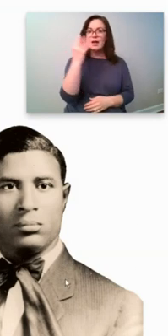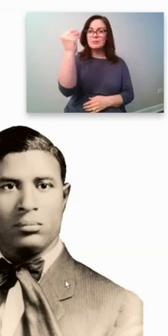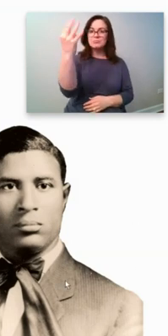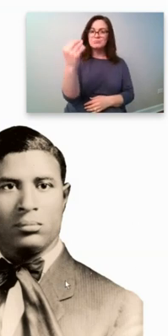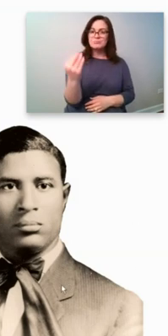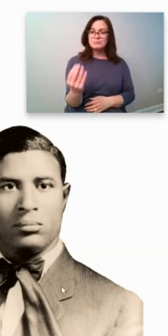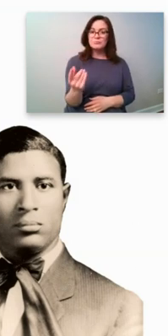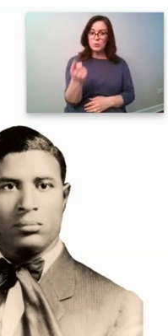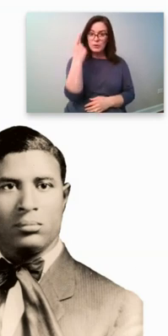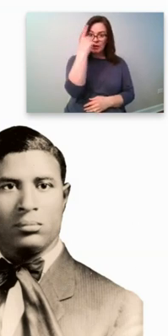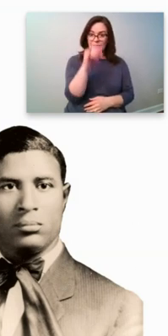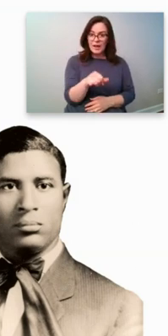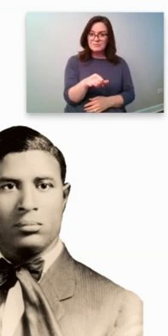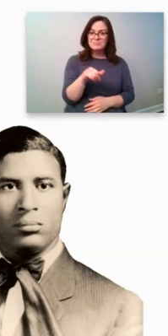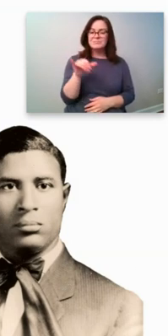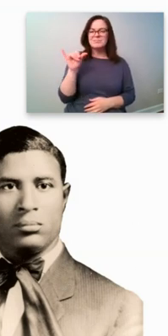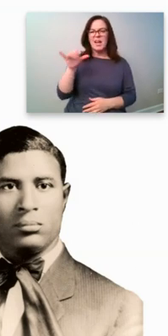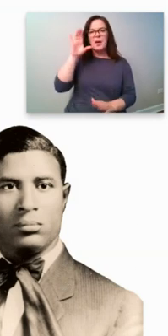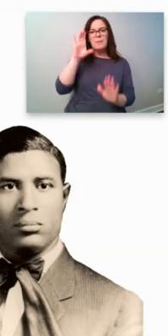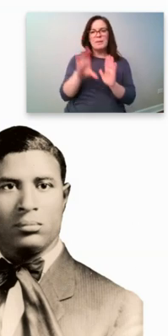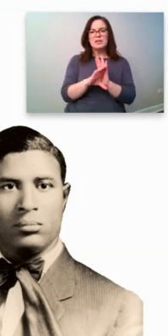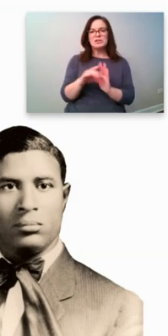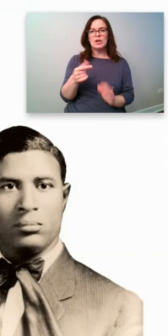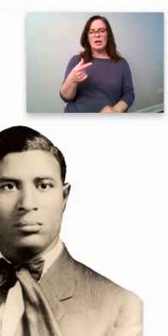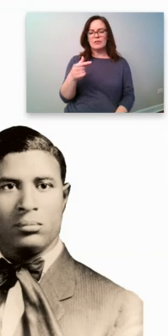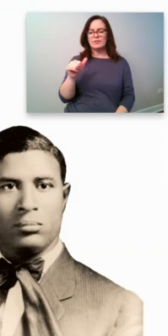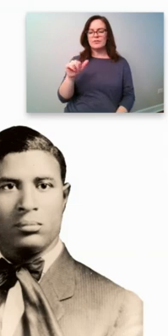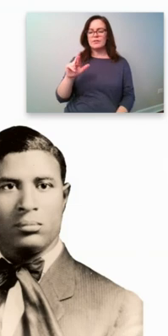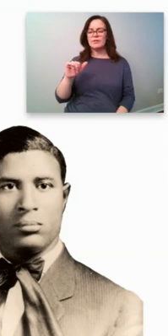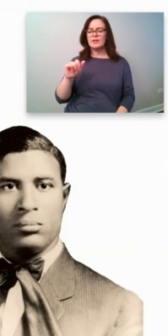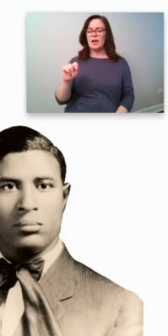one person who made a big difference in his community.